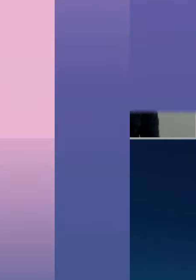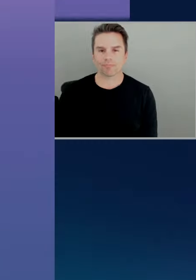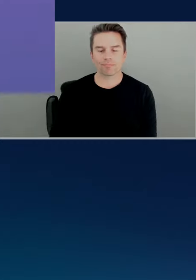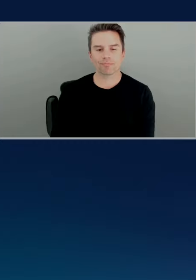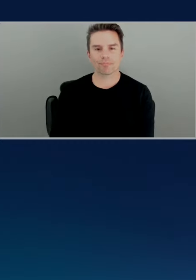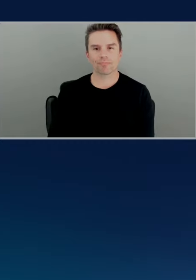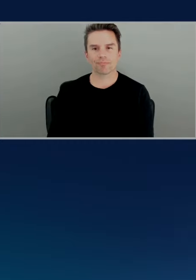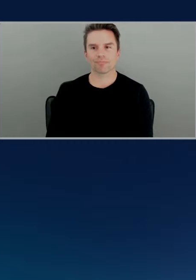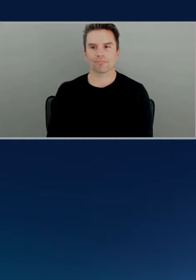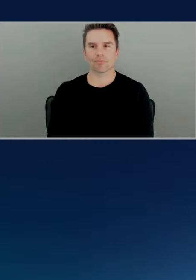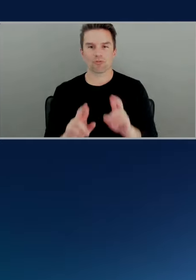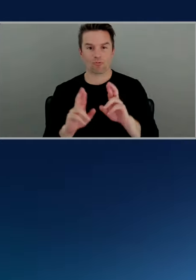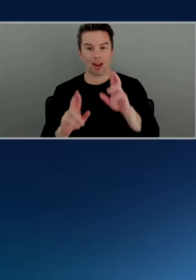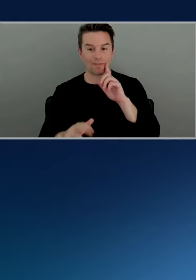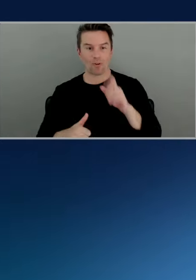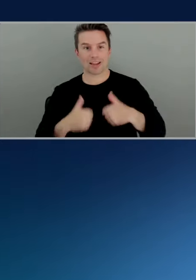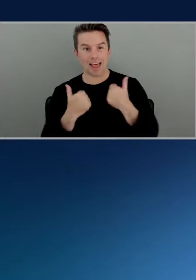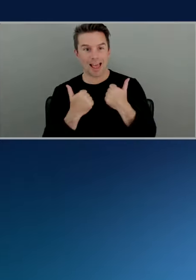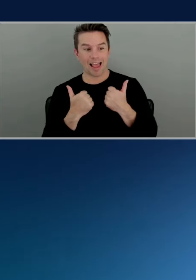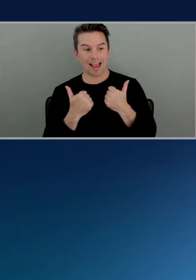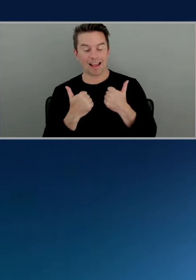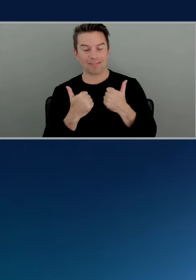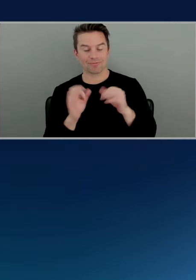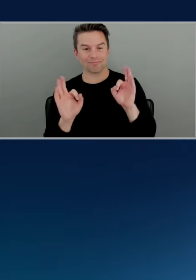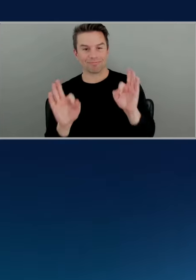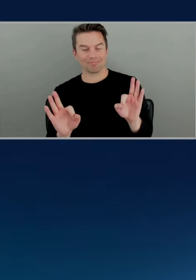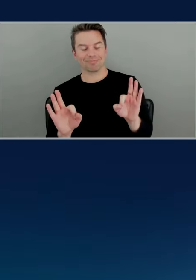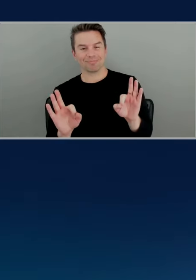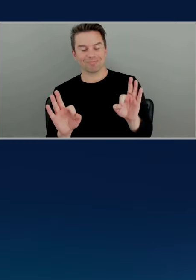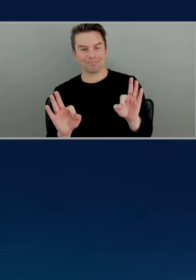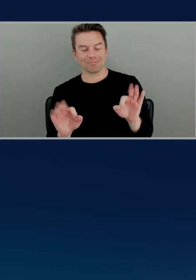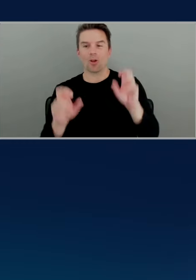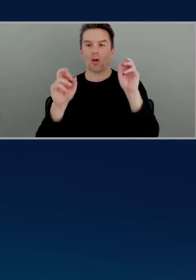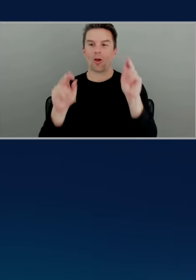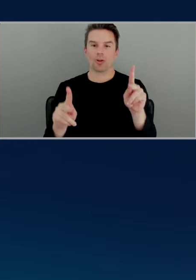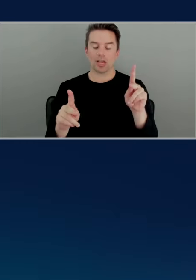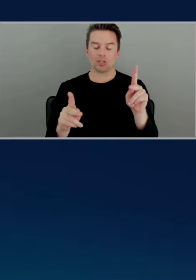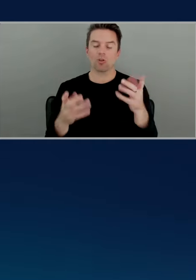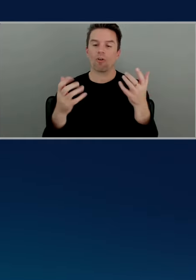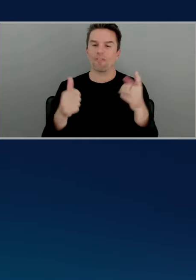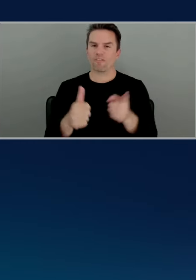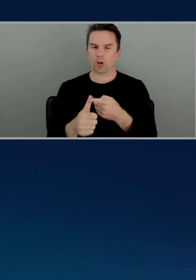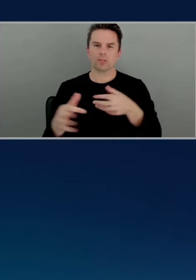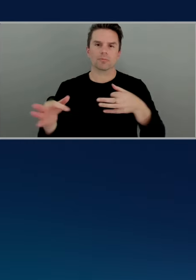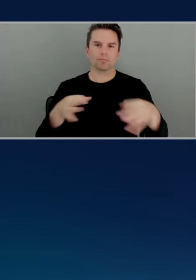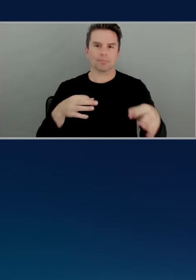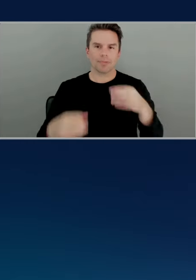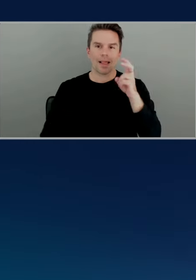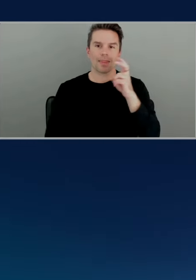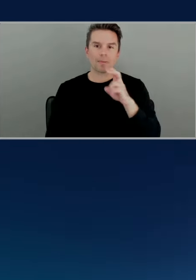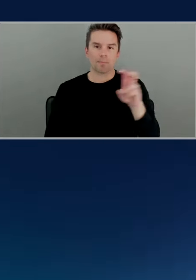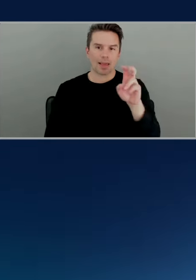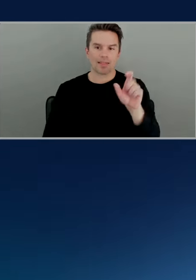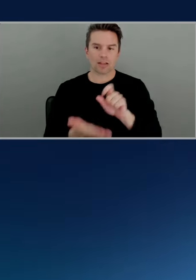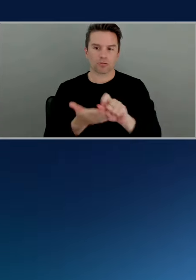live. There we go. There we are. Perfect. So basically, I'm just going to walk through the Python script, which is go full screen,